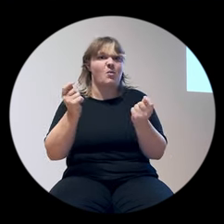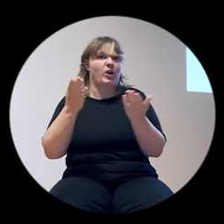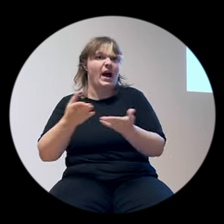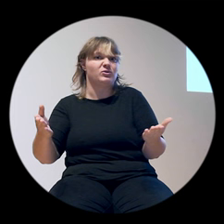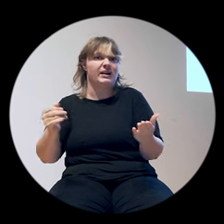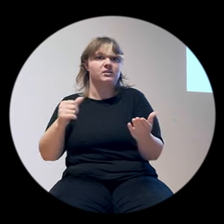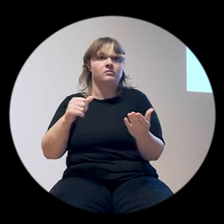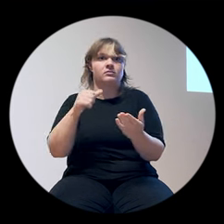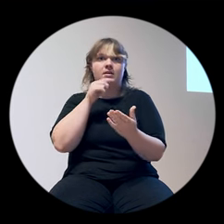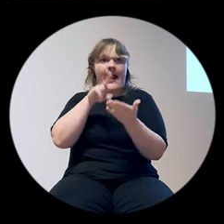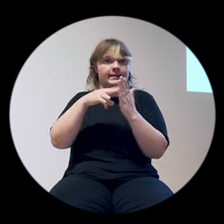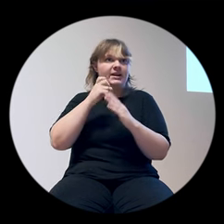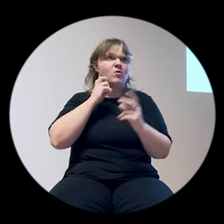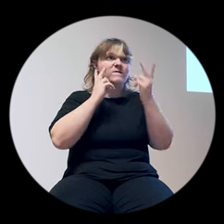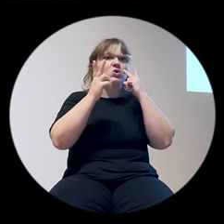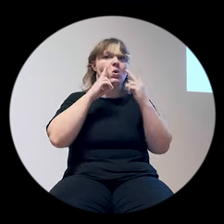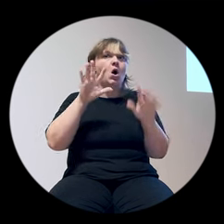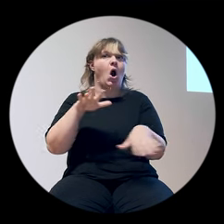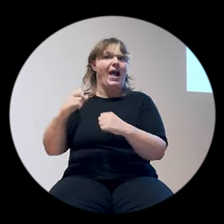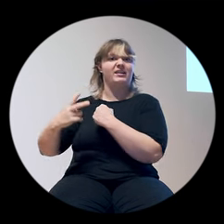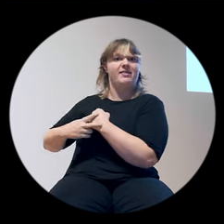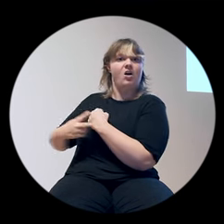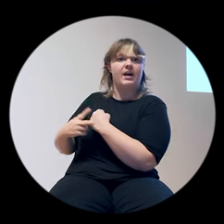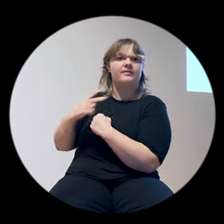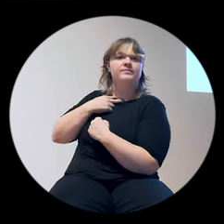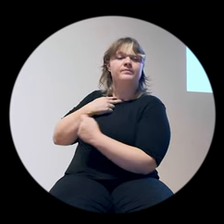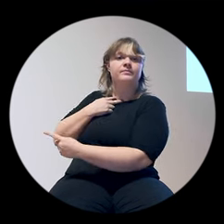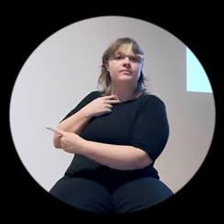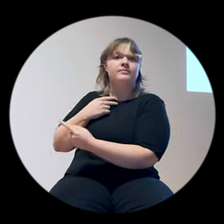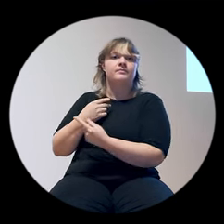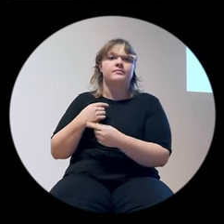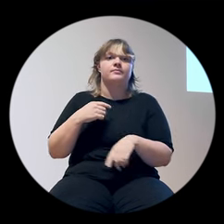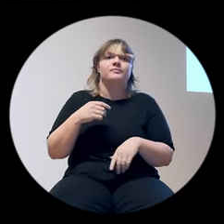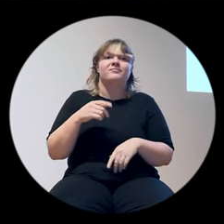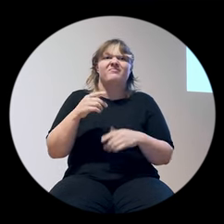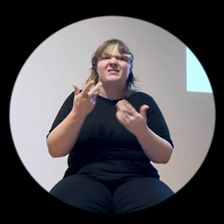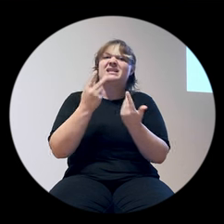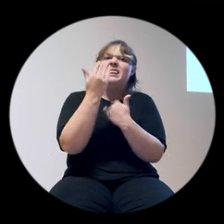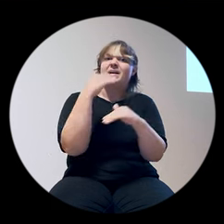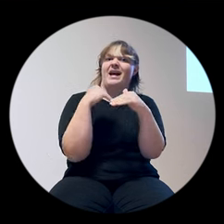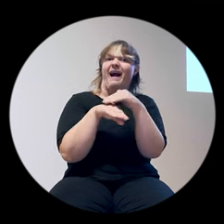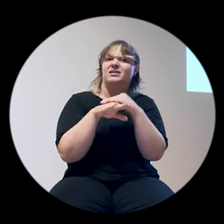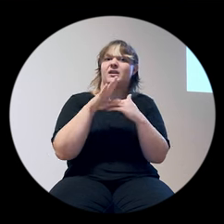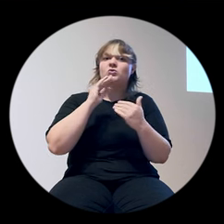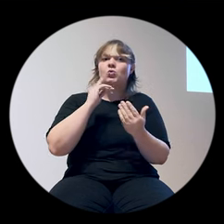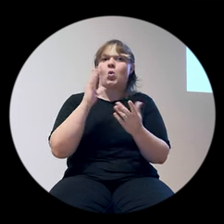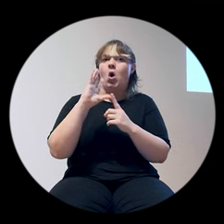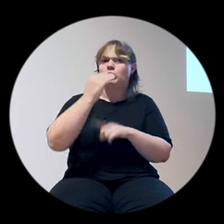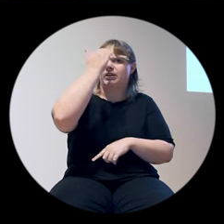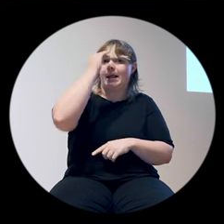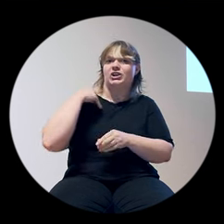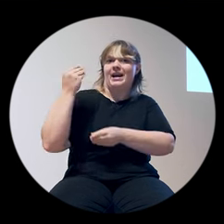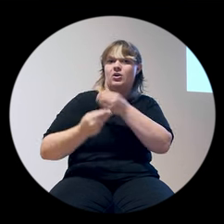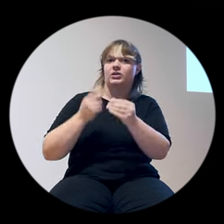archives. The cost and process required to travel and visit these archives limits access to the cultural knowledge and inheritance for